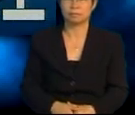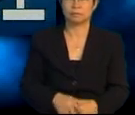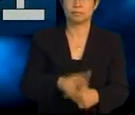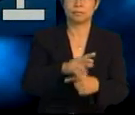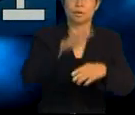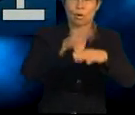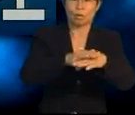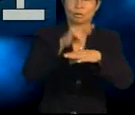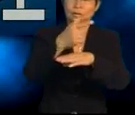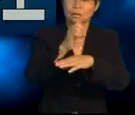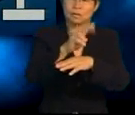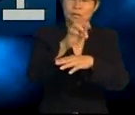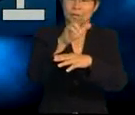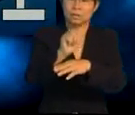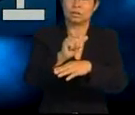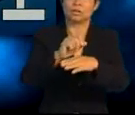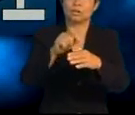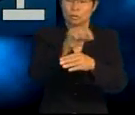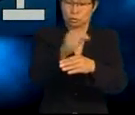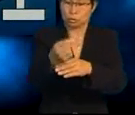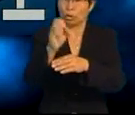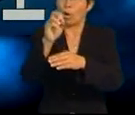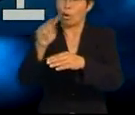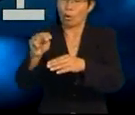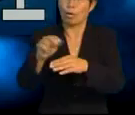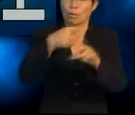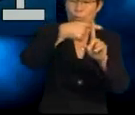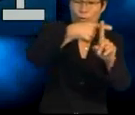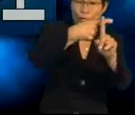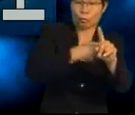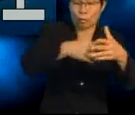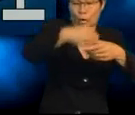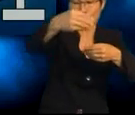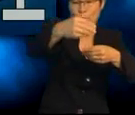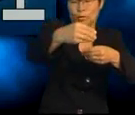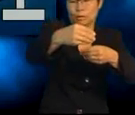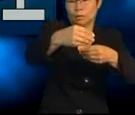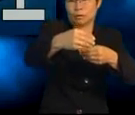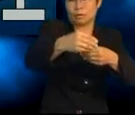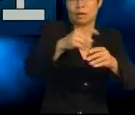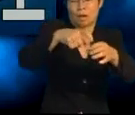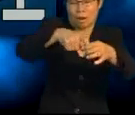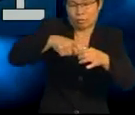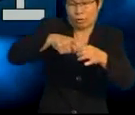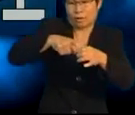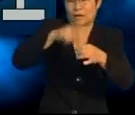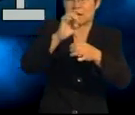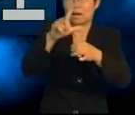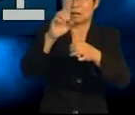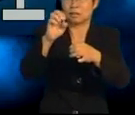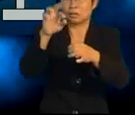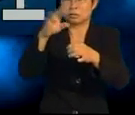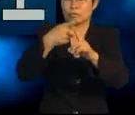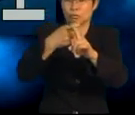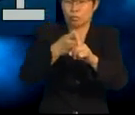When the generator is switched on, positive charges from the output terminal attract electrons from